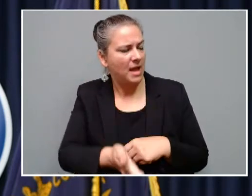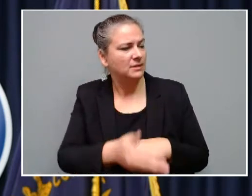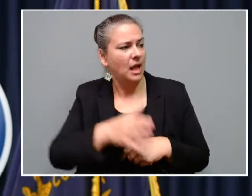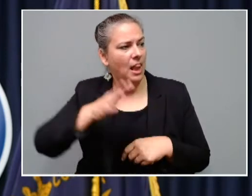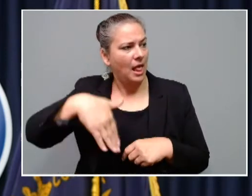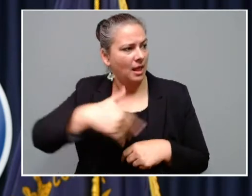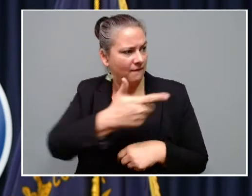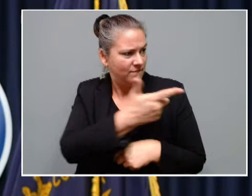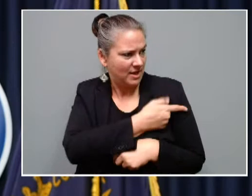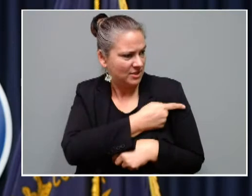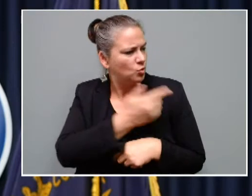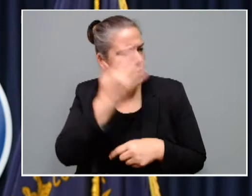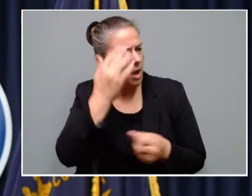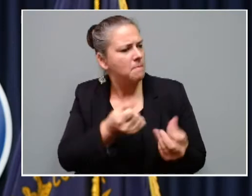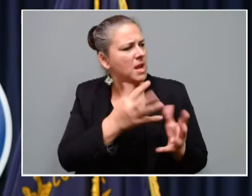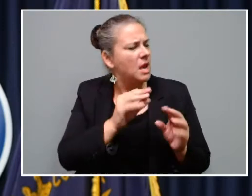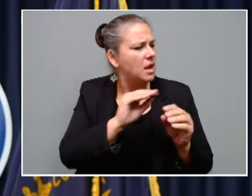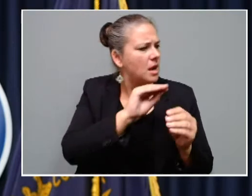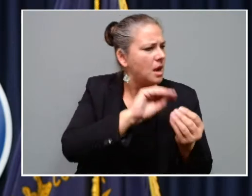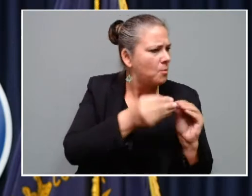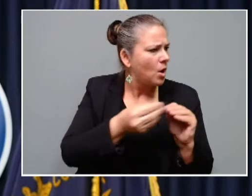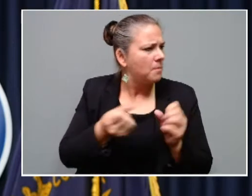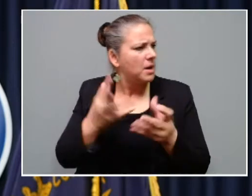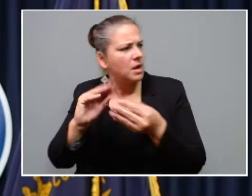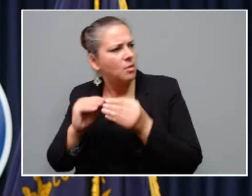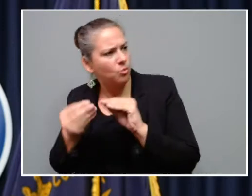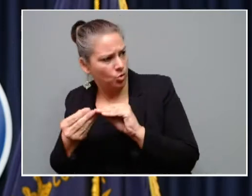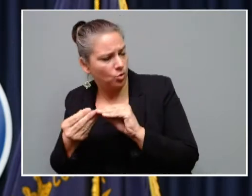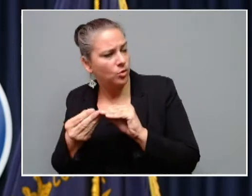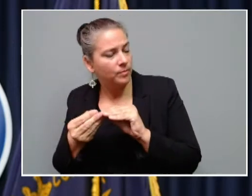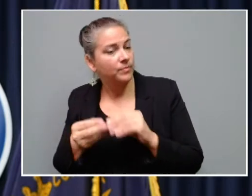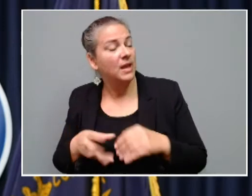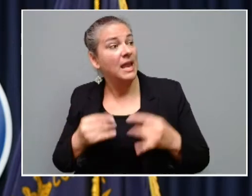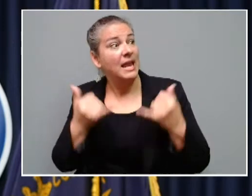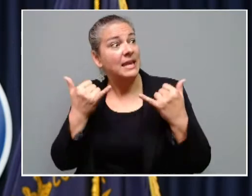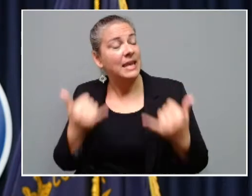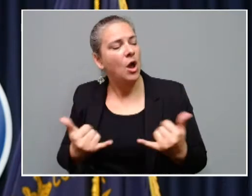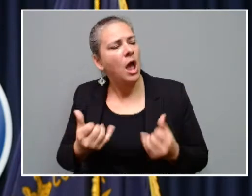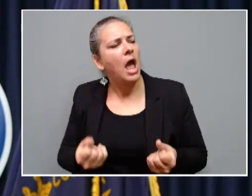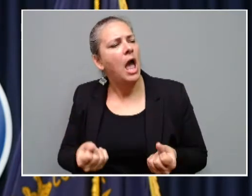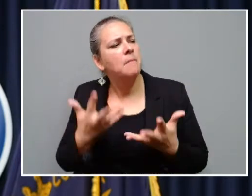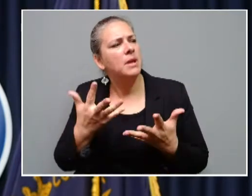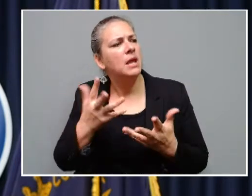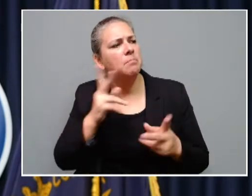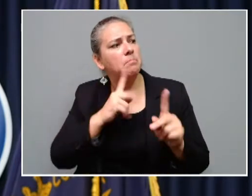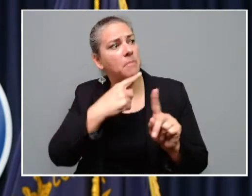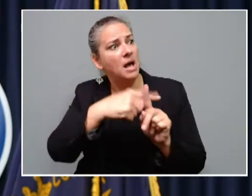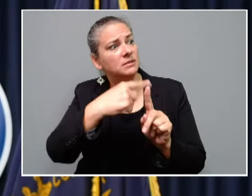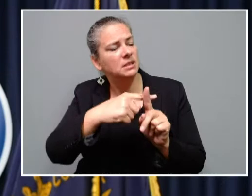secondly, what percentage of cases now are breakthrough cases?